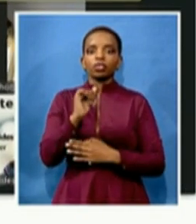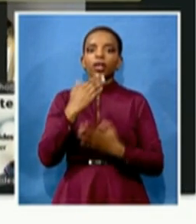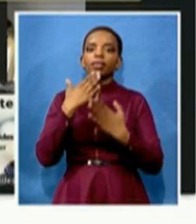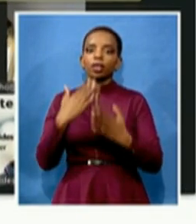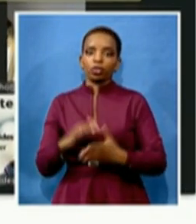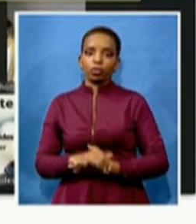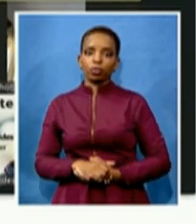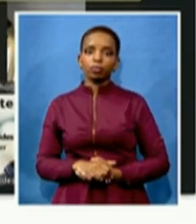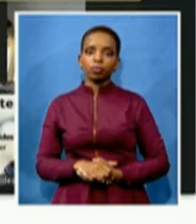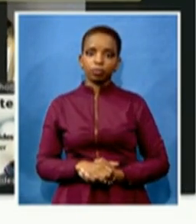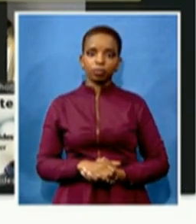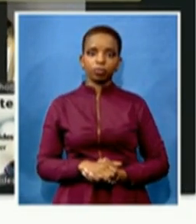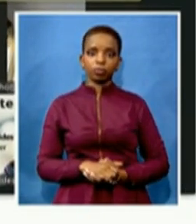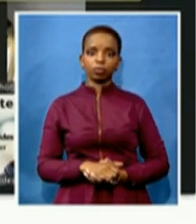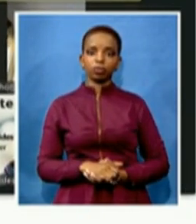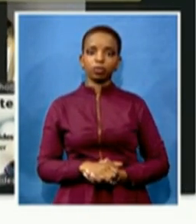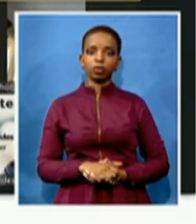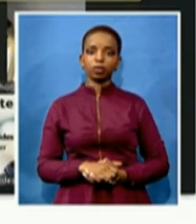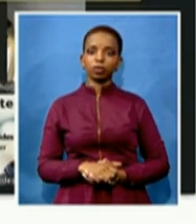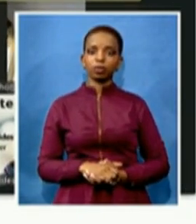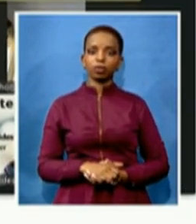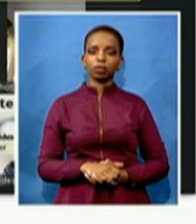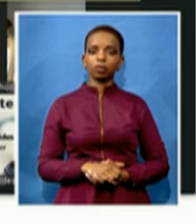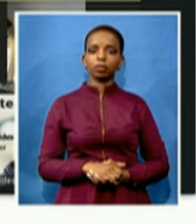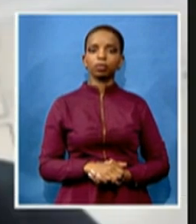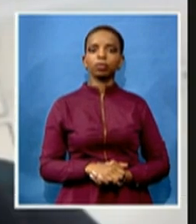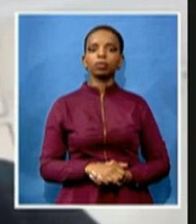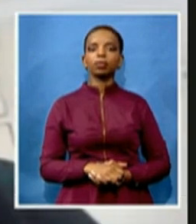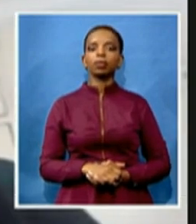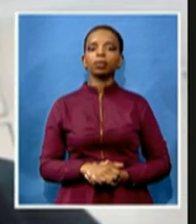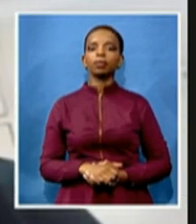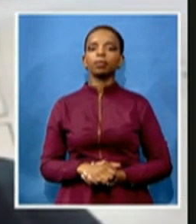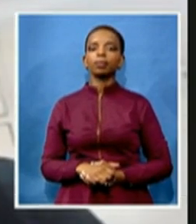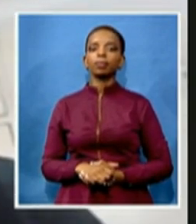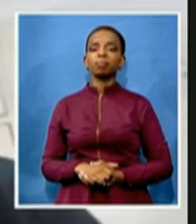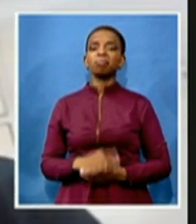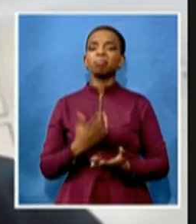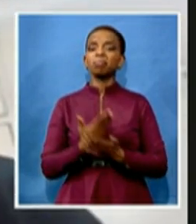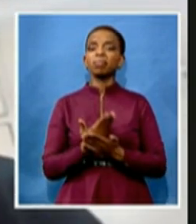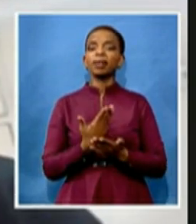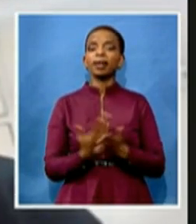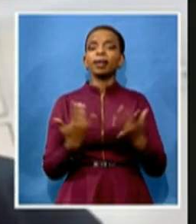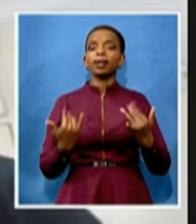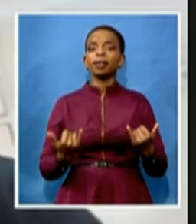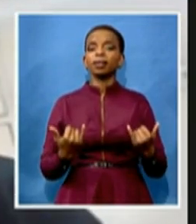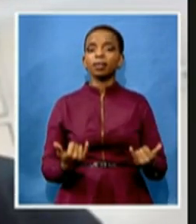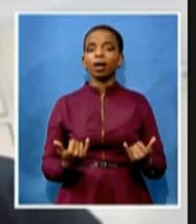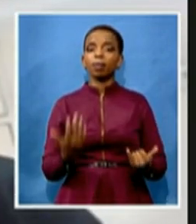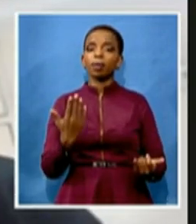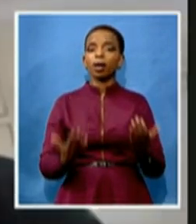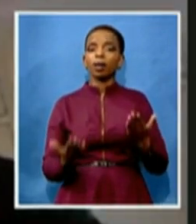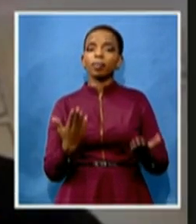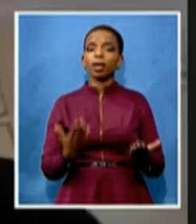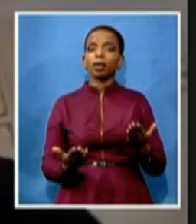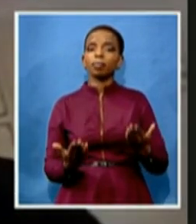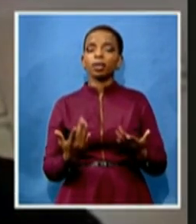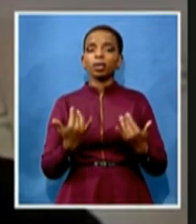presentation. Can we, in the interest of time, move straight into the next presentation, which